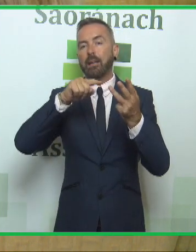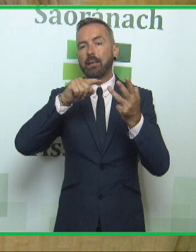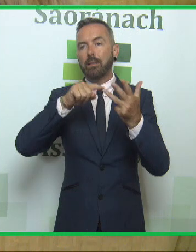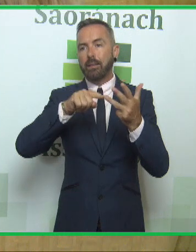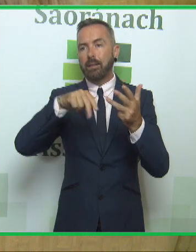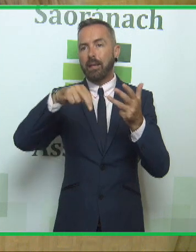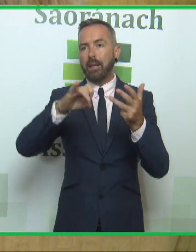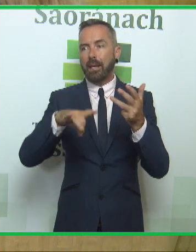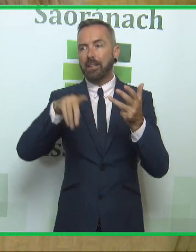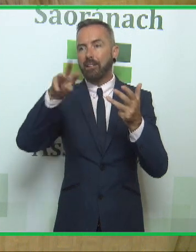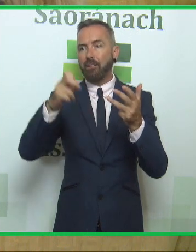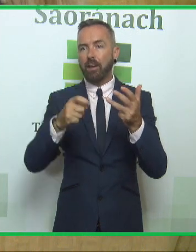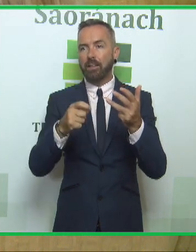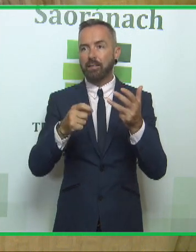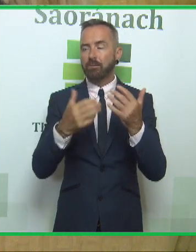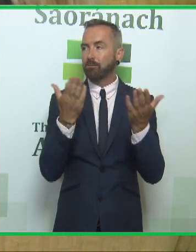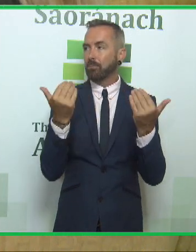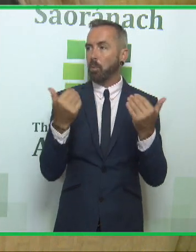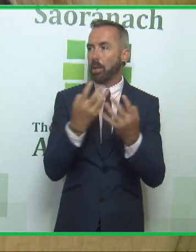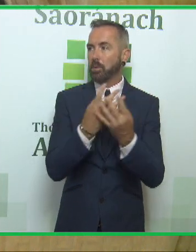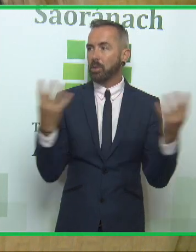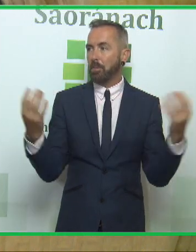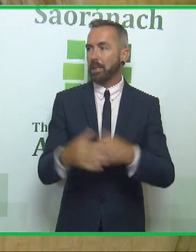very welcome to the Assembly.